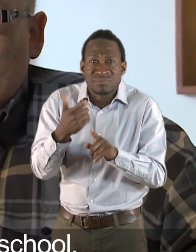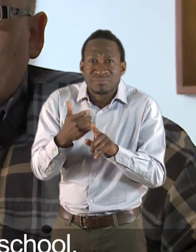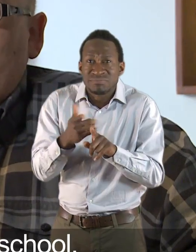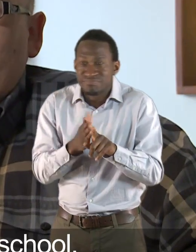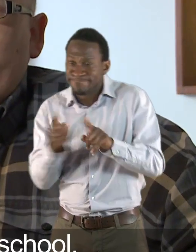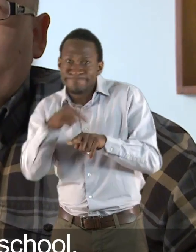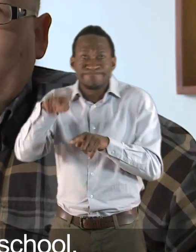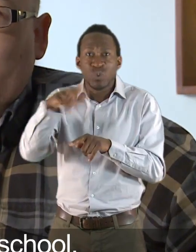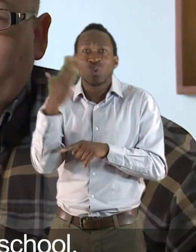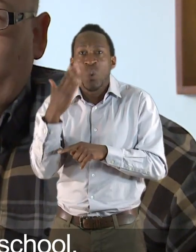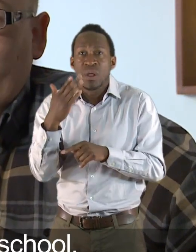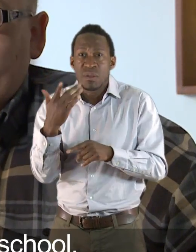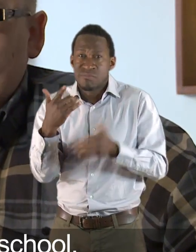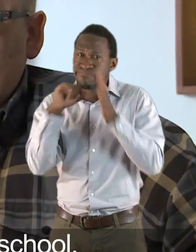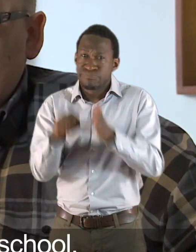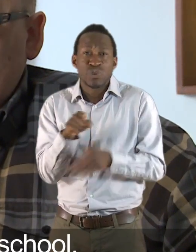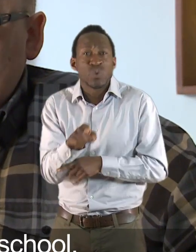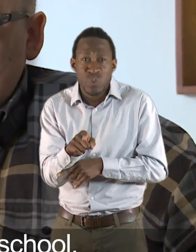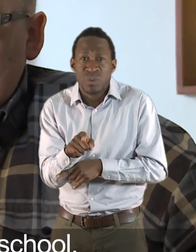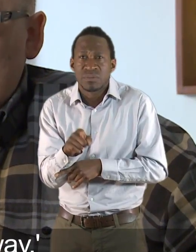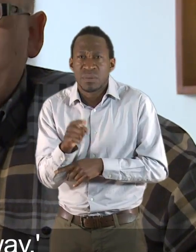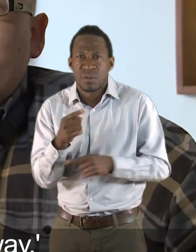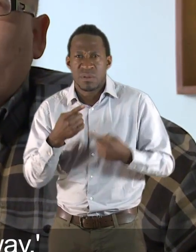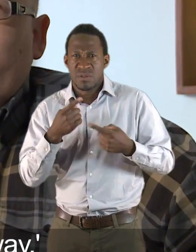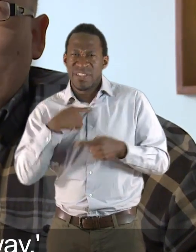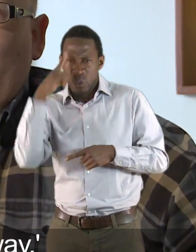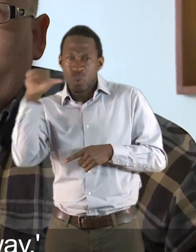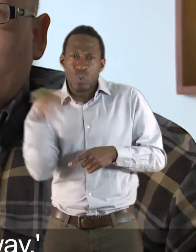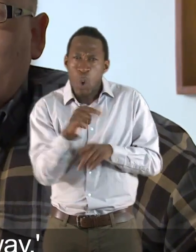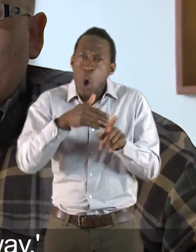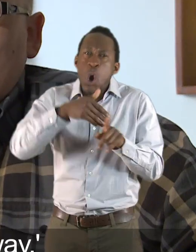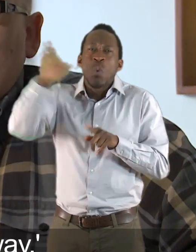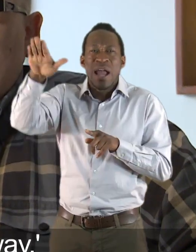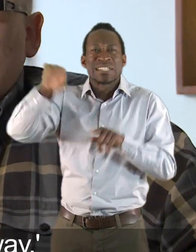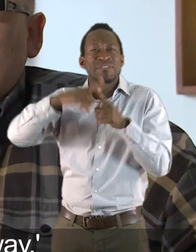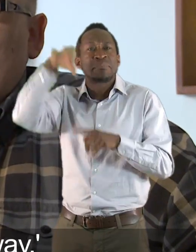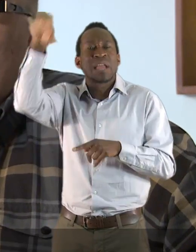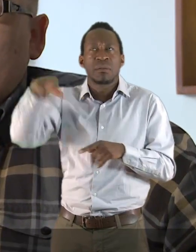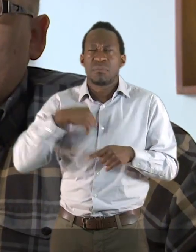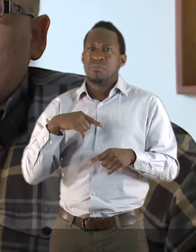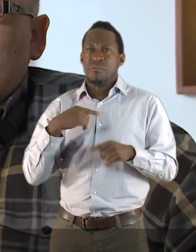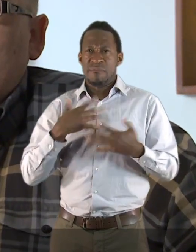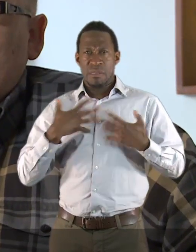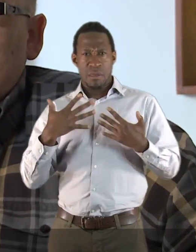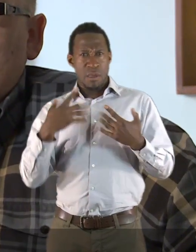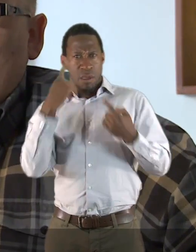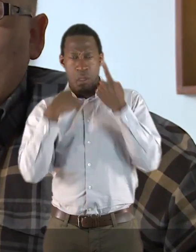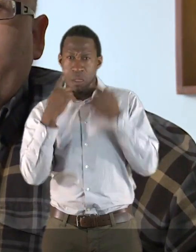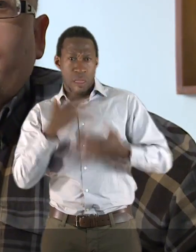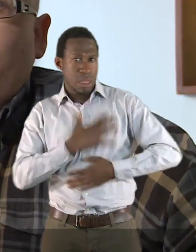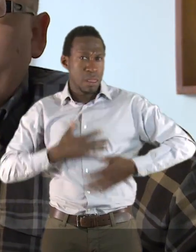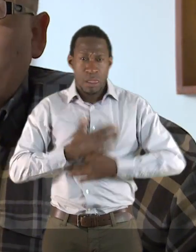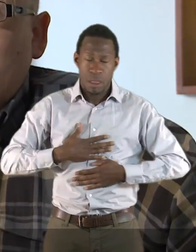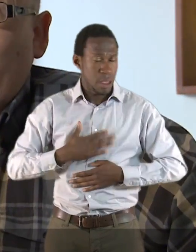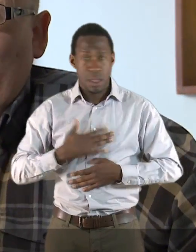school, it's going to be too hard for you. And we think you ought to go away. And I probably